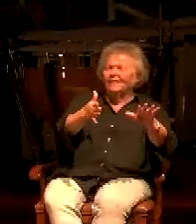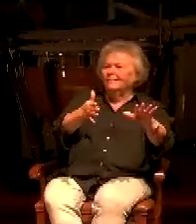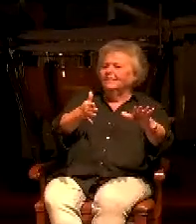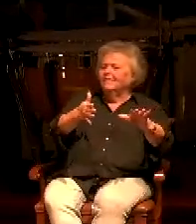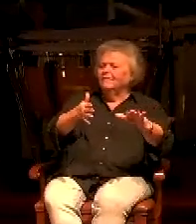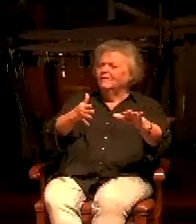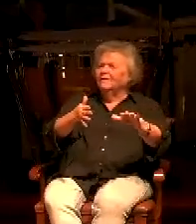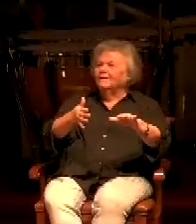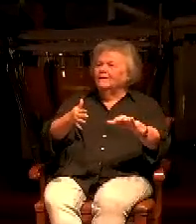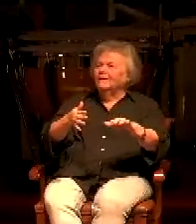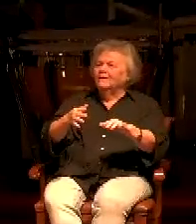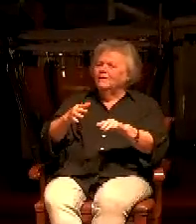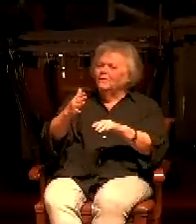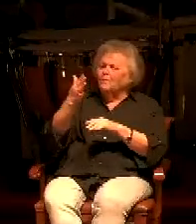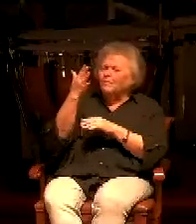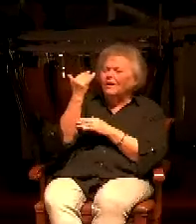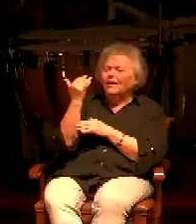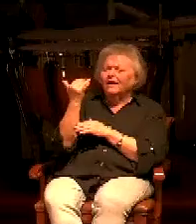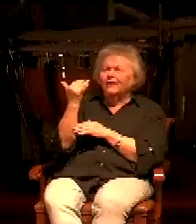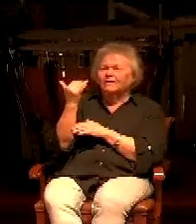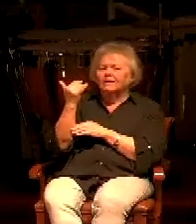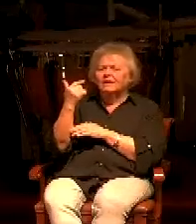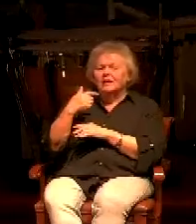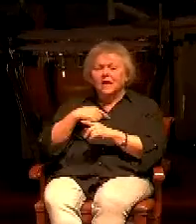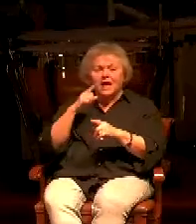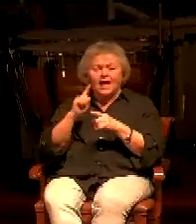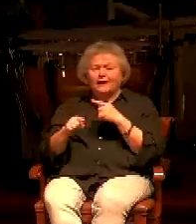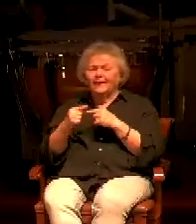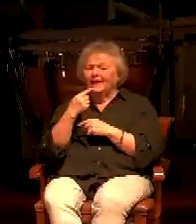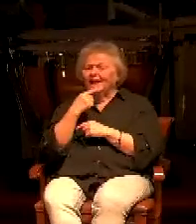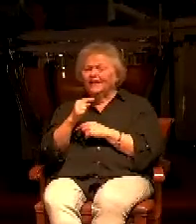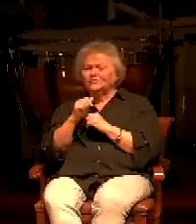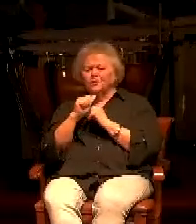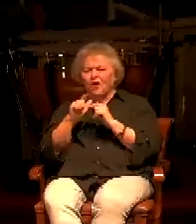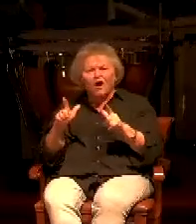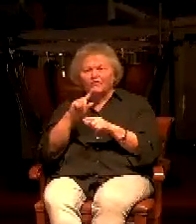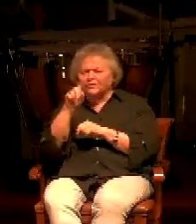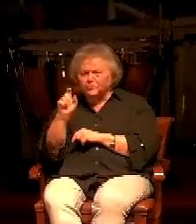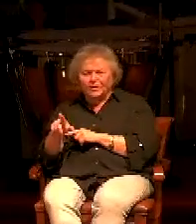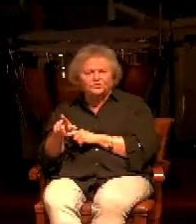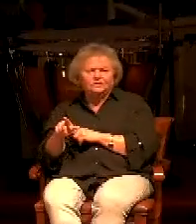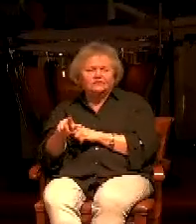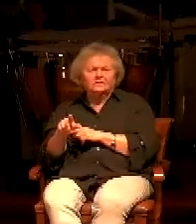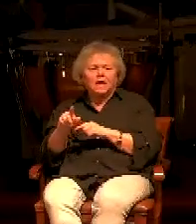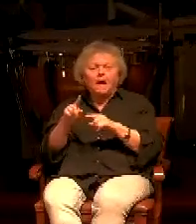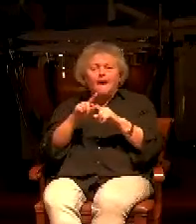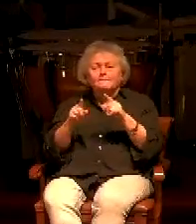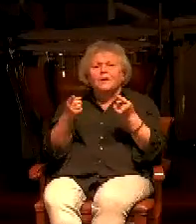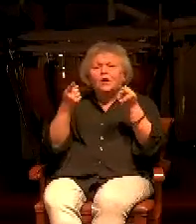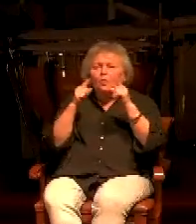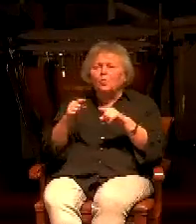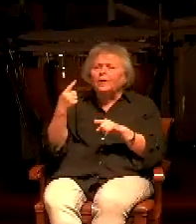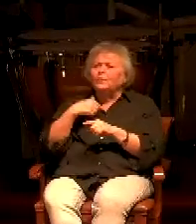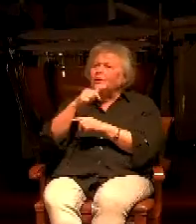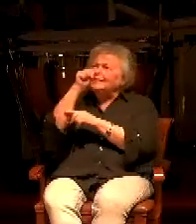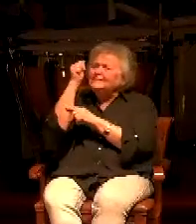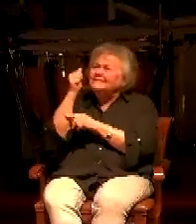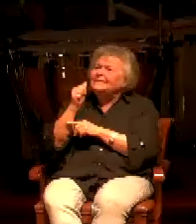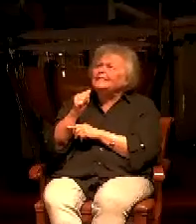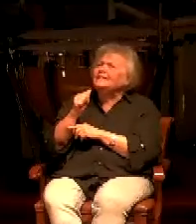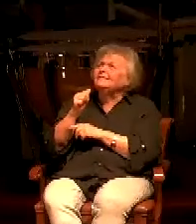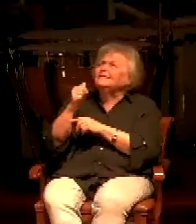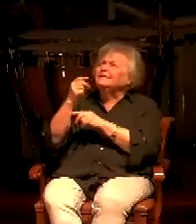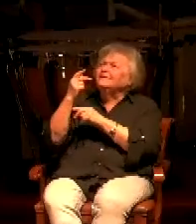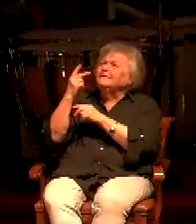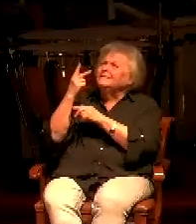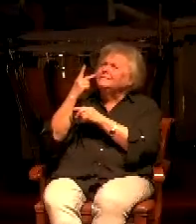answer all of those theological questions, but here's the one application I know for sure, that when we see the suffering of Jesus all the